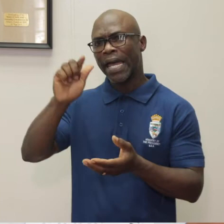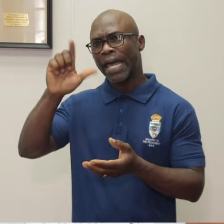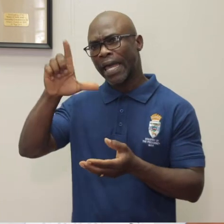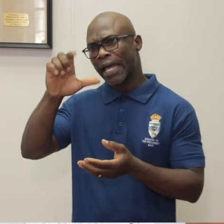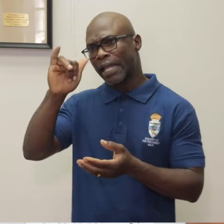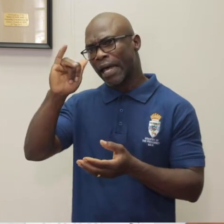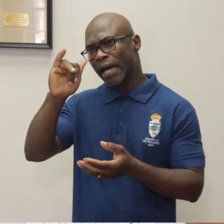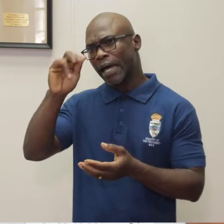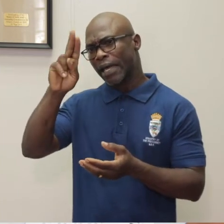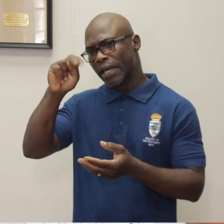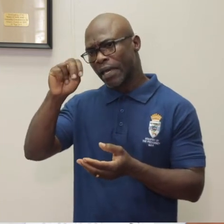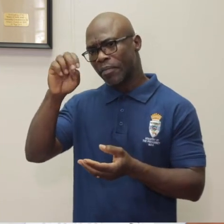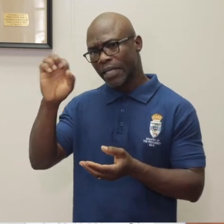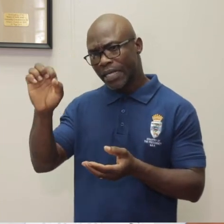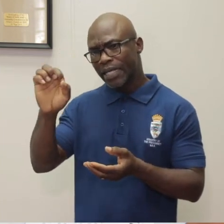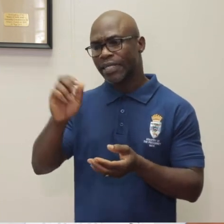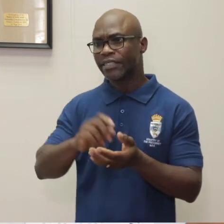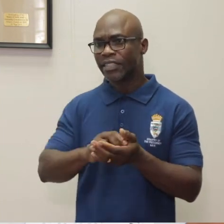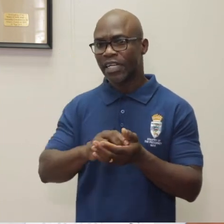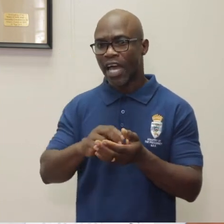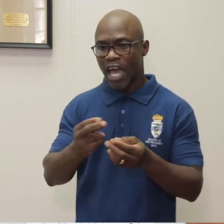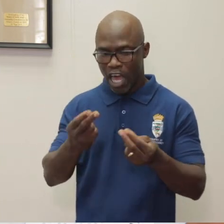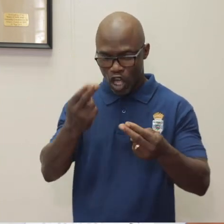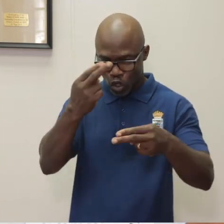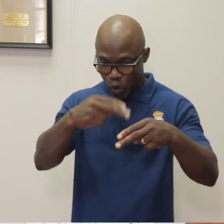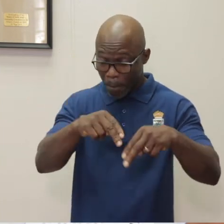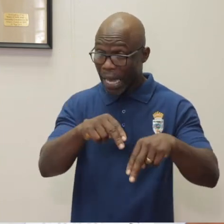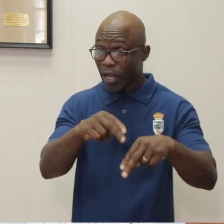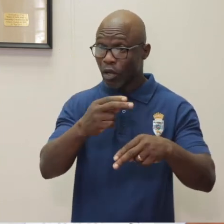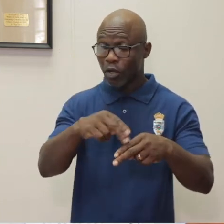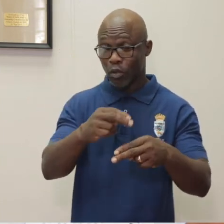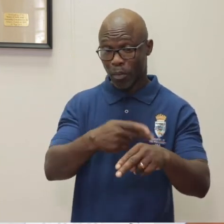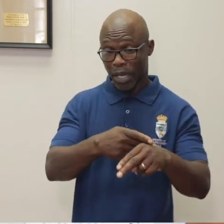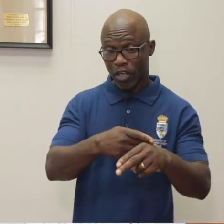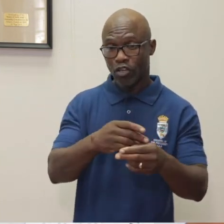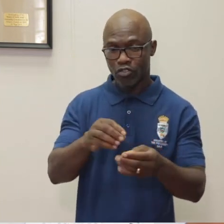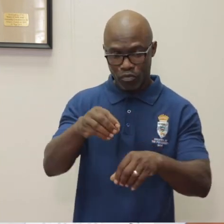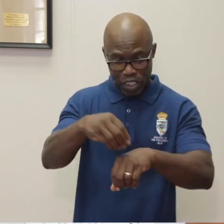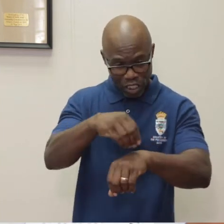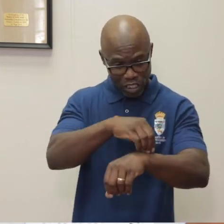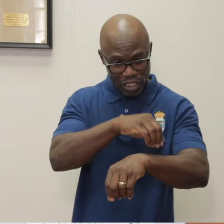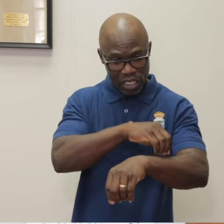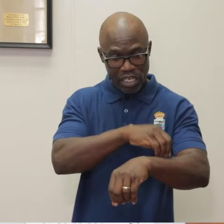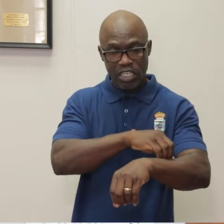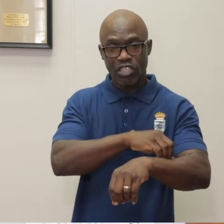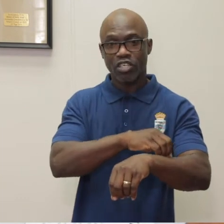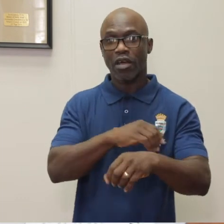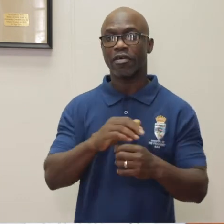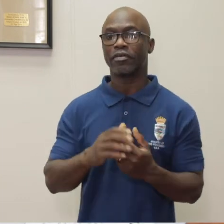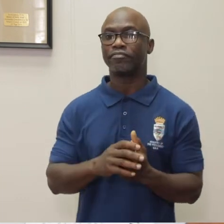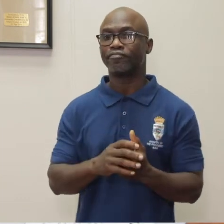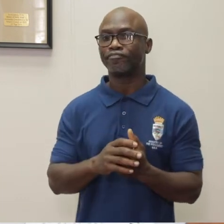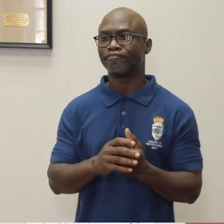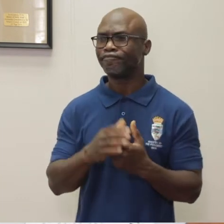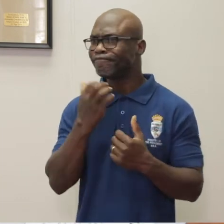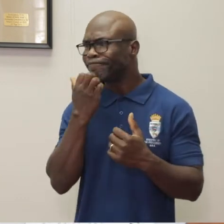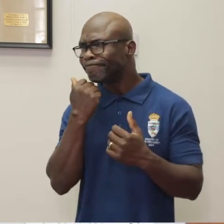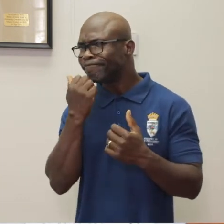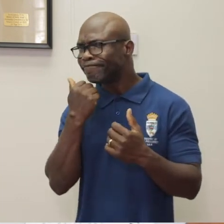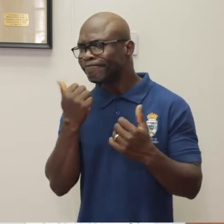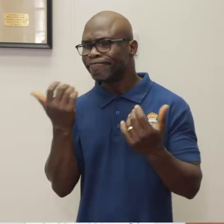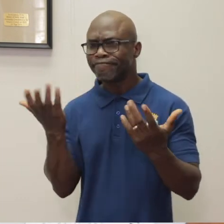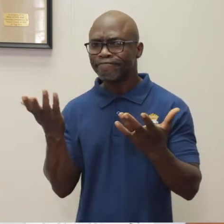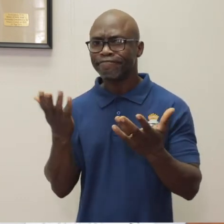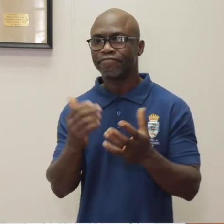carrots, tomatoes, guava, cherries. And one cherry has enough vitamin